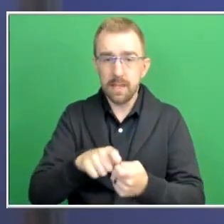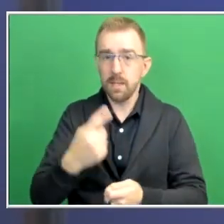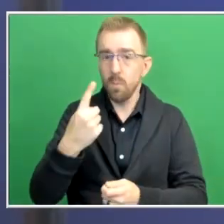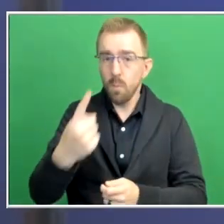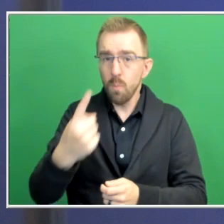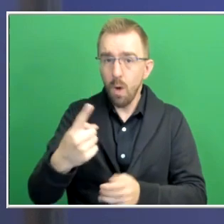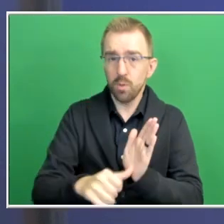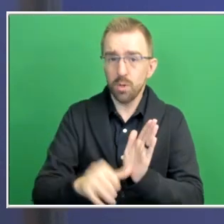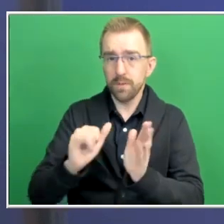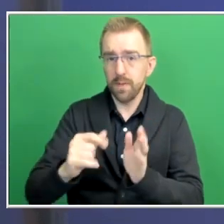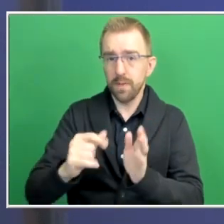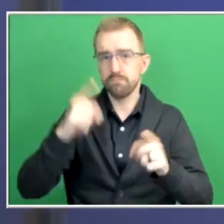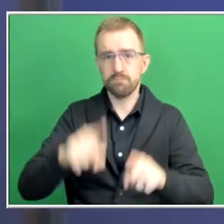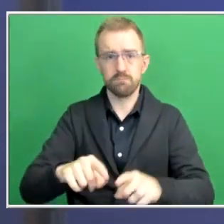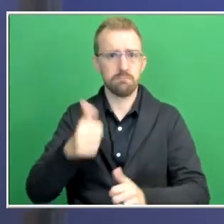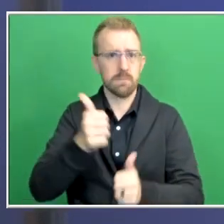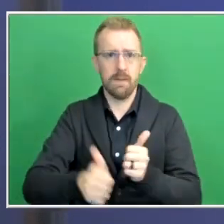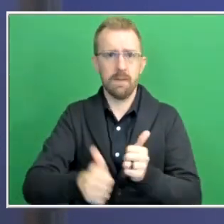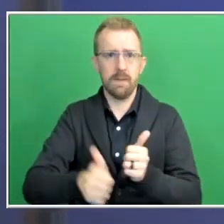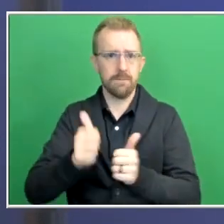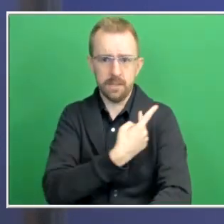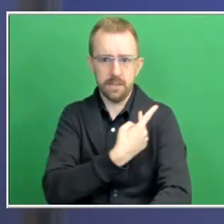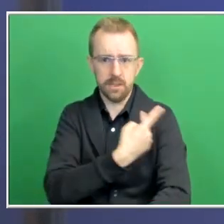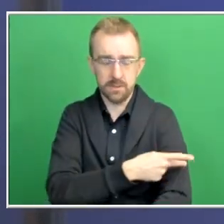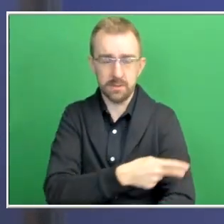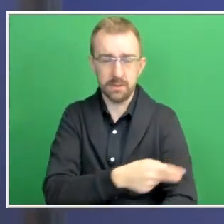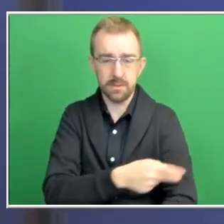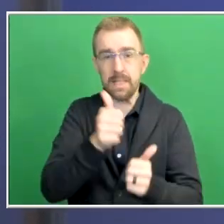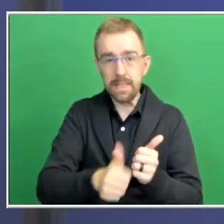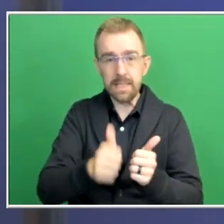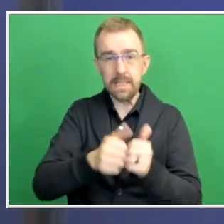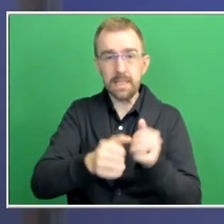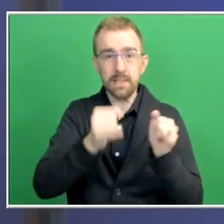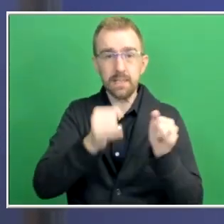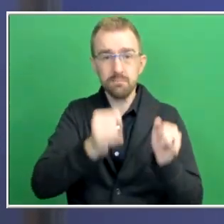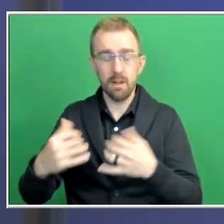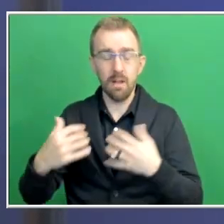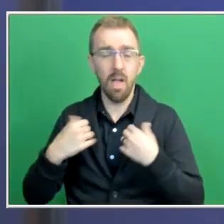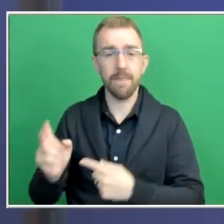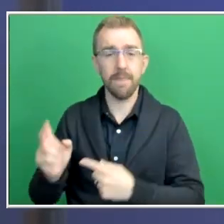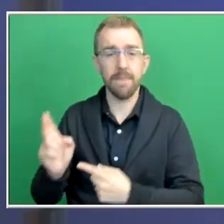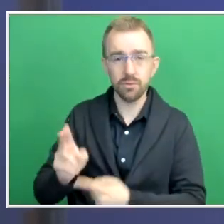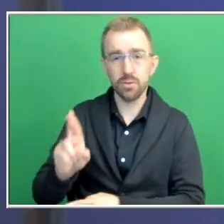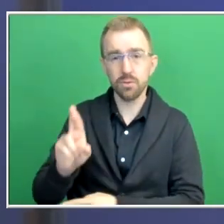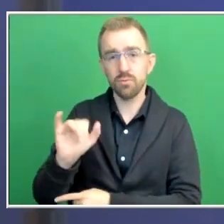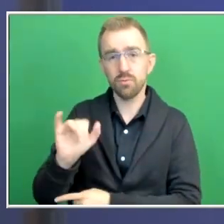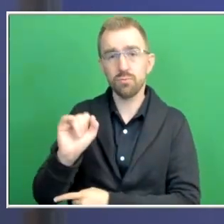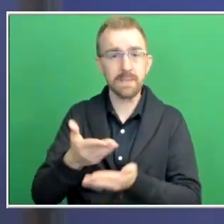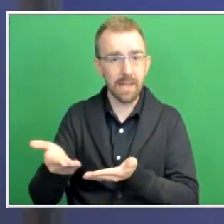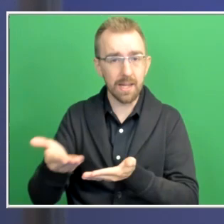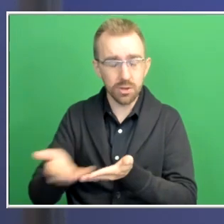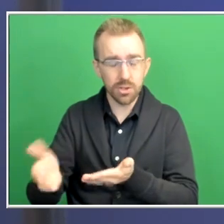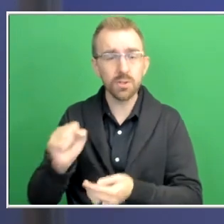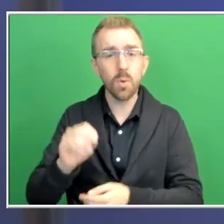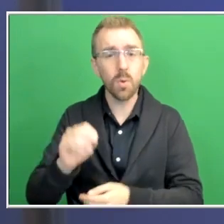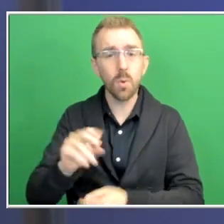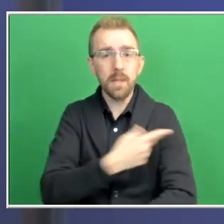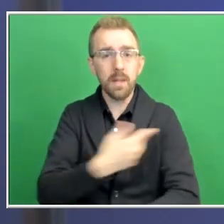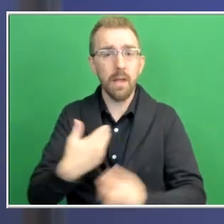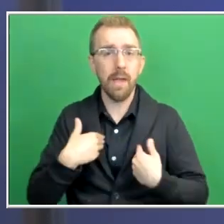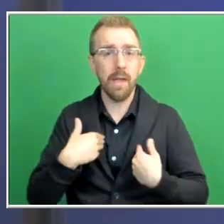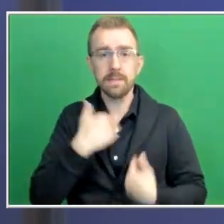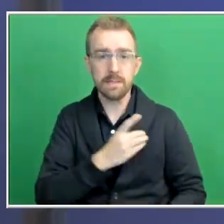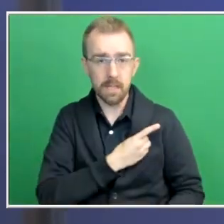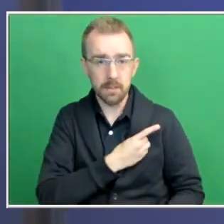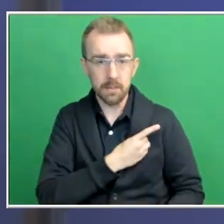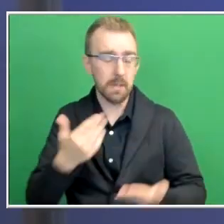for every single patient. It's really each individual patient's health history and risk factors. And so a patient who has diabetes, we may discuss with